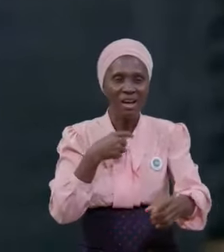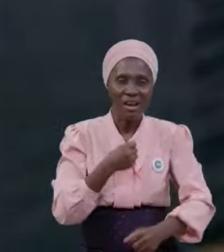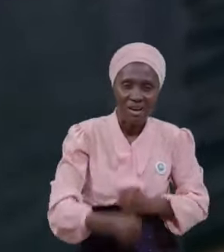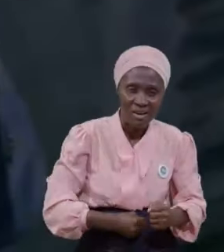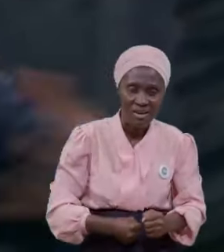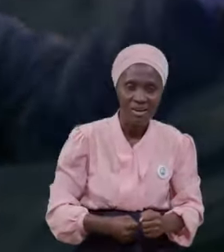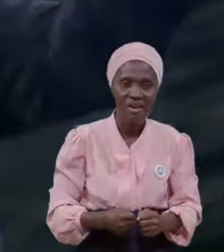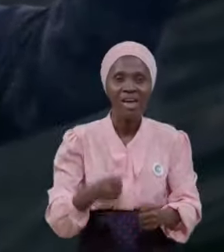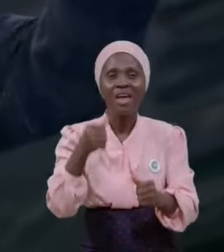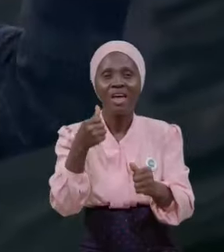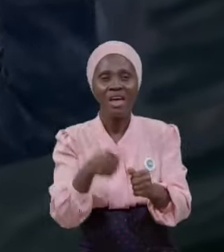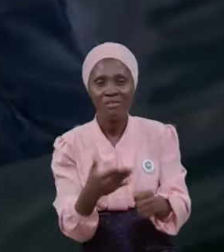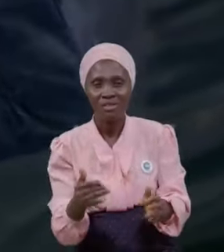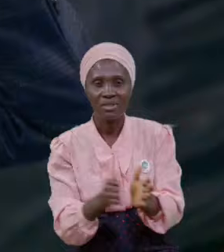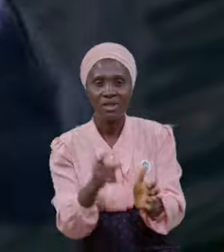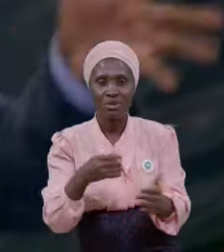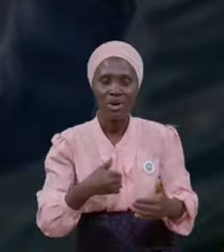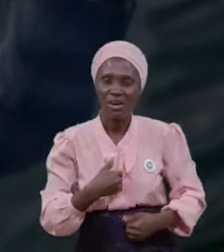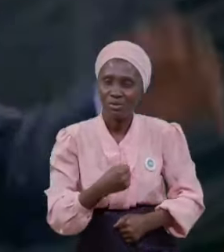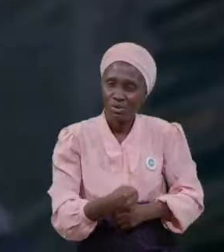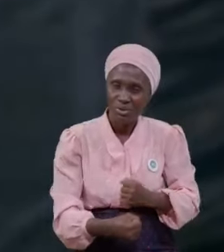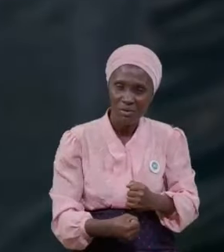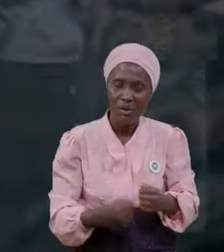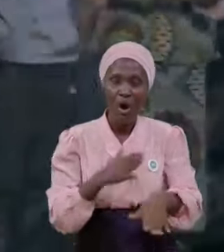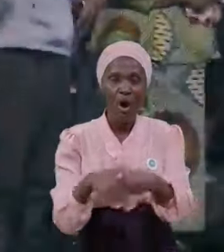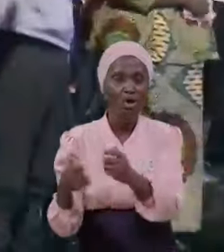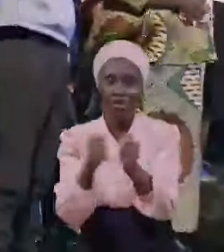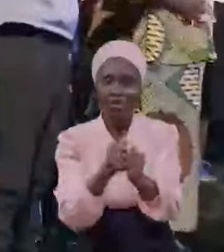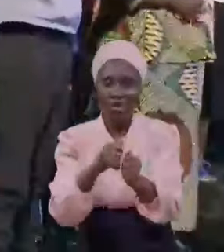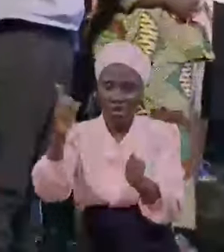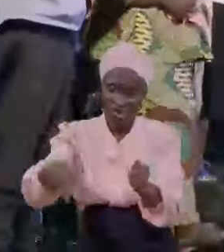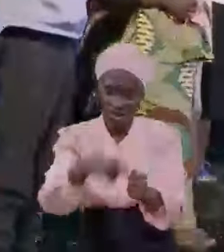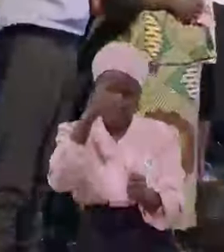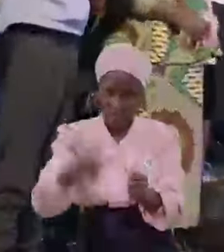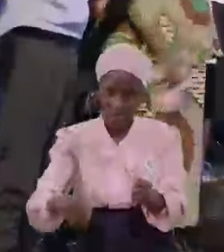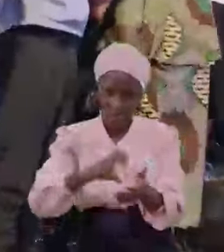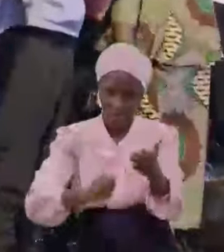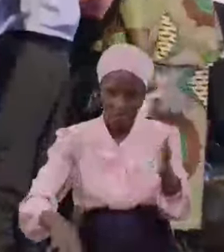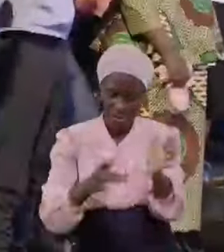altogether canceled in Jesus' name. Yeah.